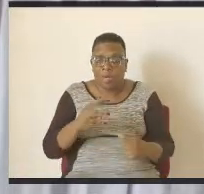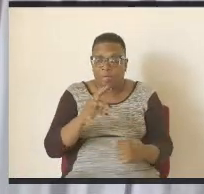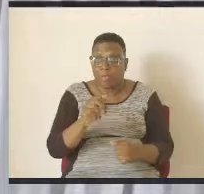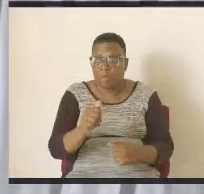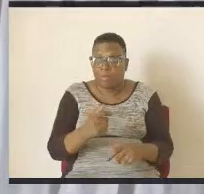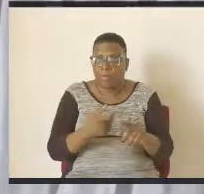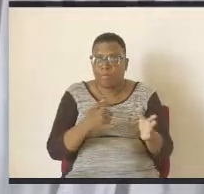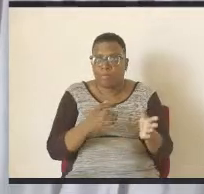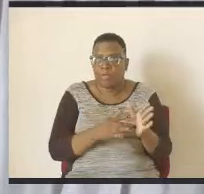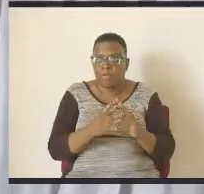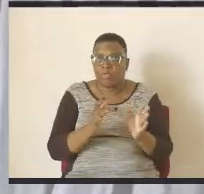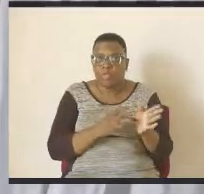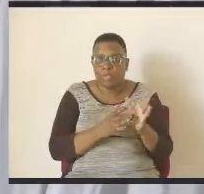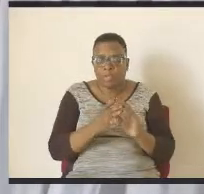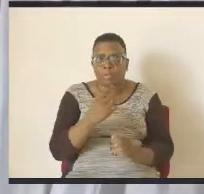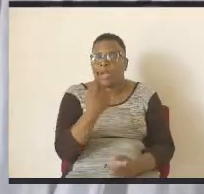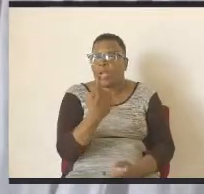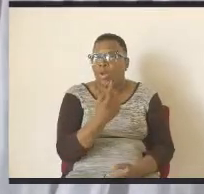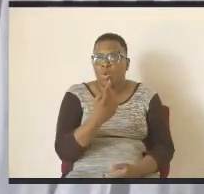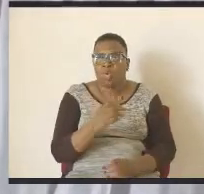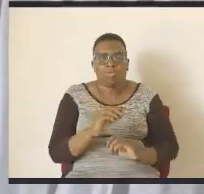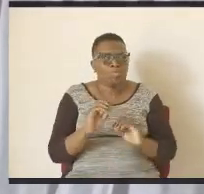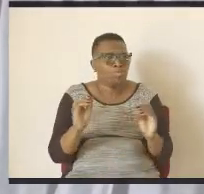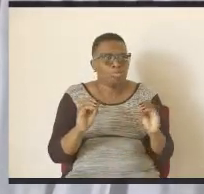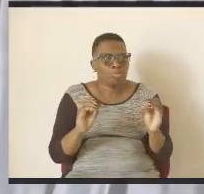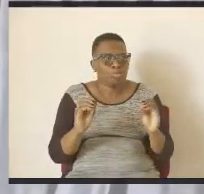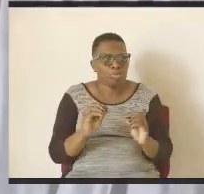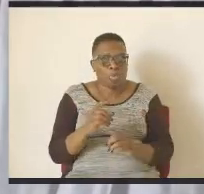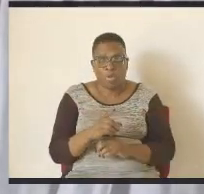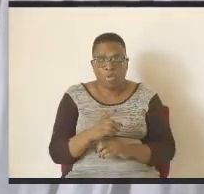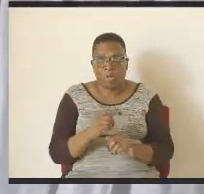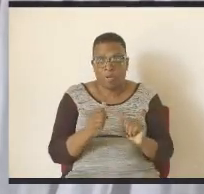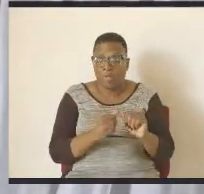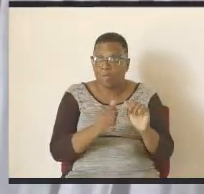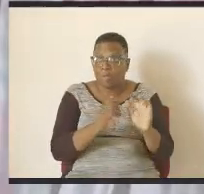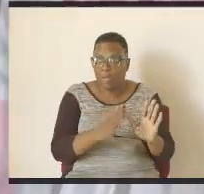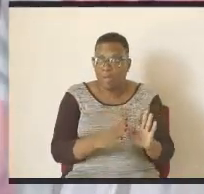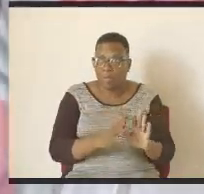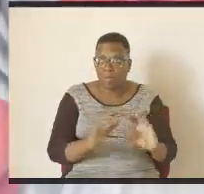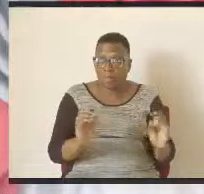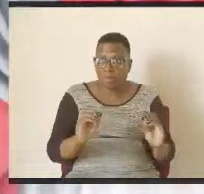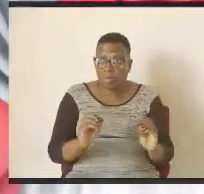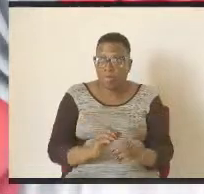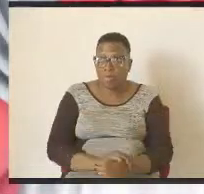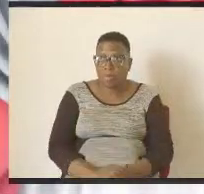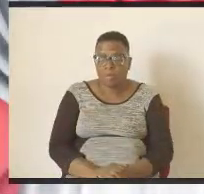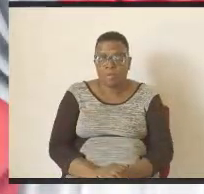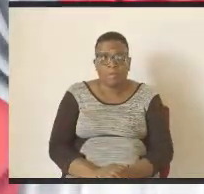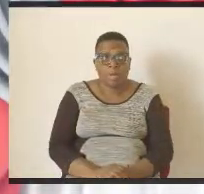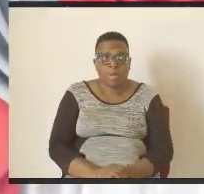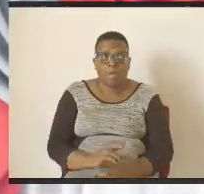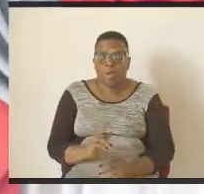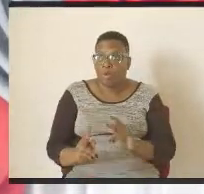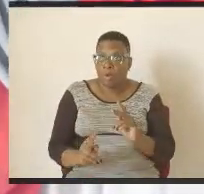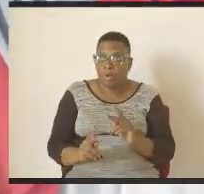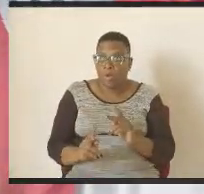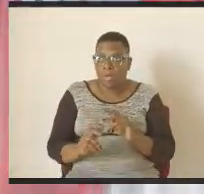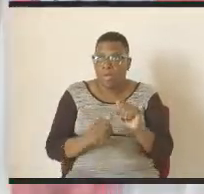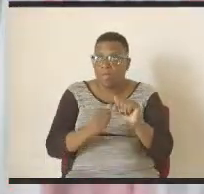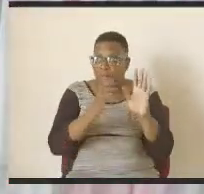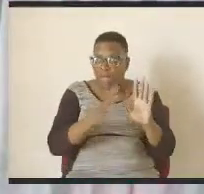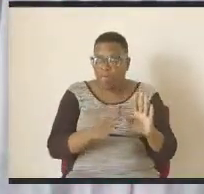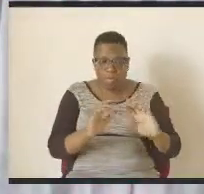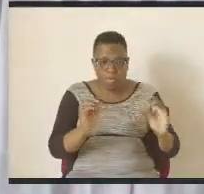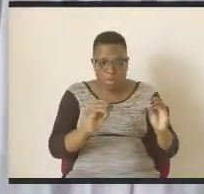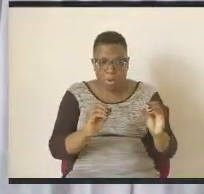alone, not having anybody among his disciples, among the other people, among the nation that